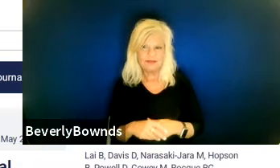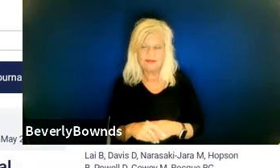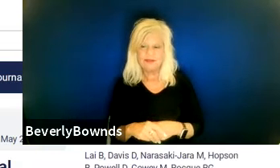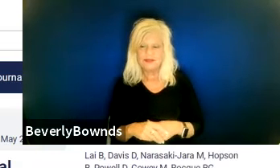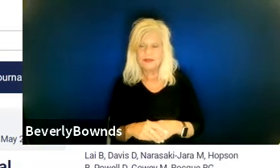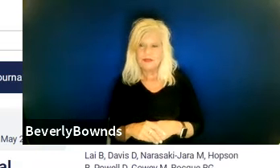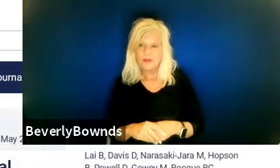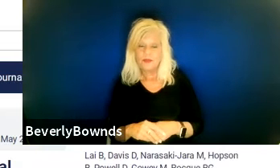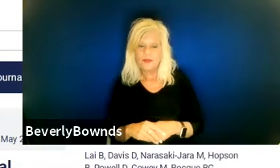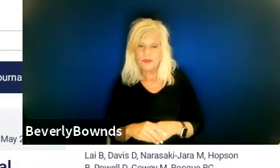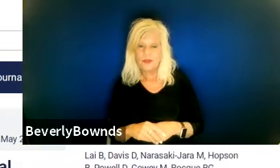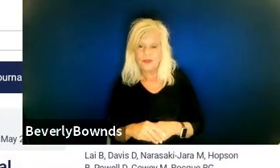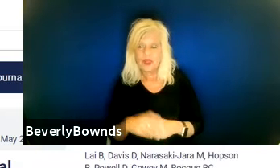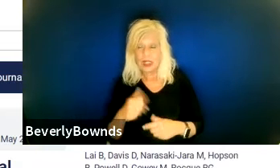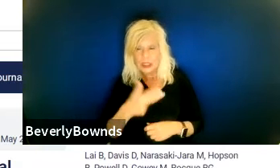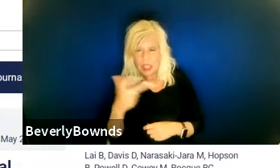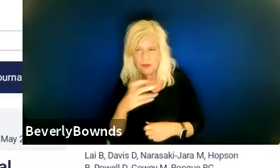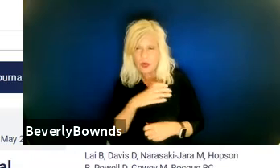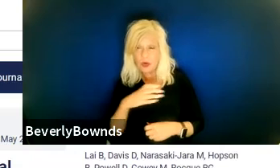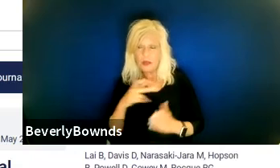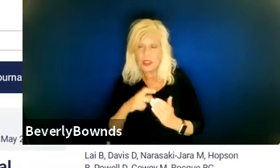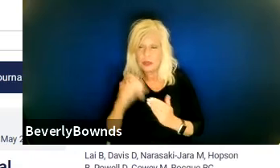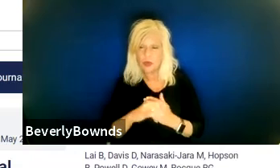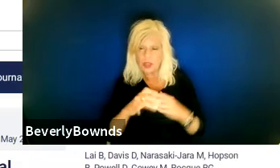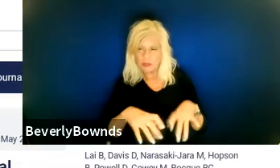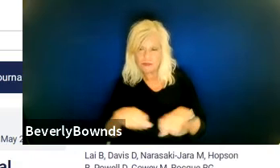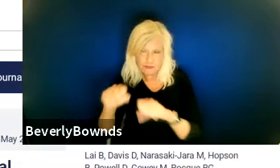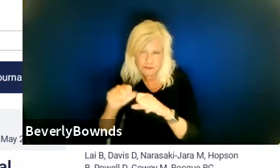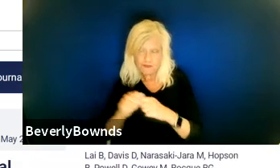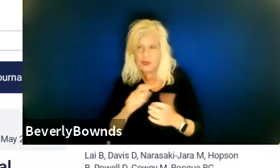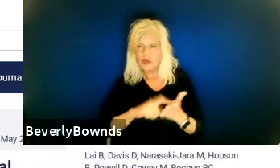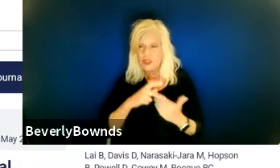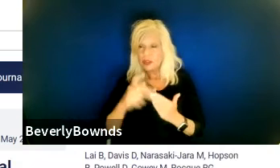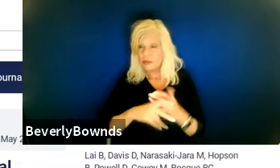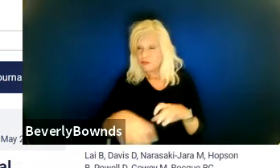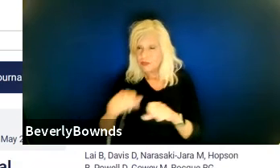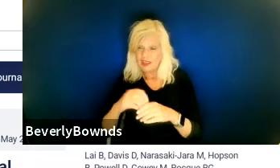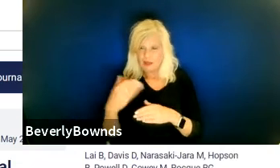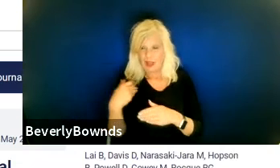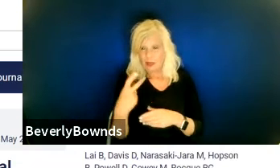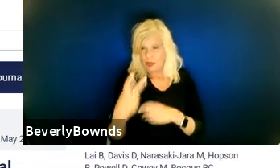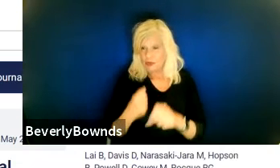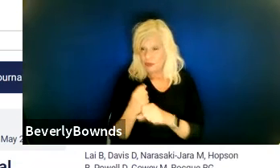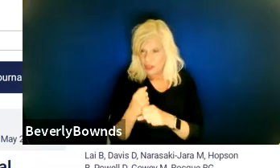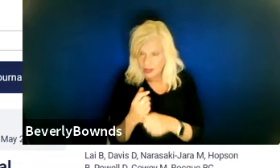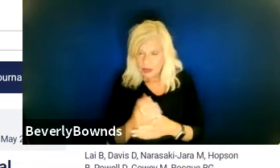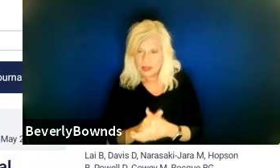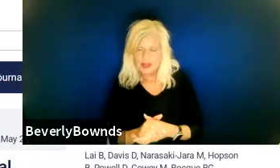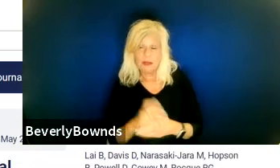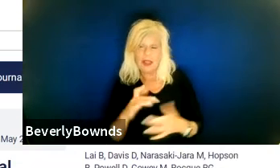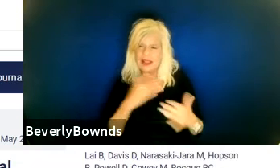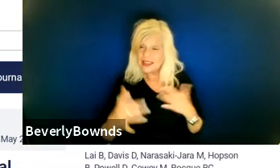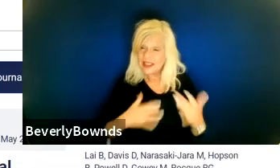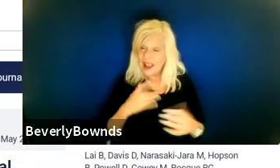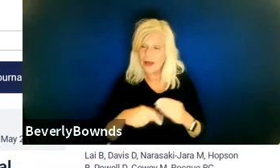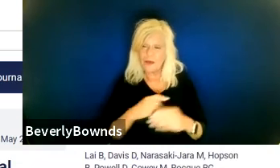And so we've done several community projects and research projects within just the past couple of years. Very excited about the